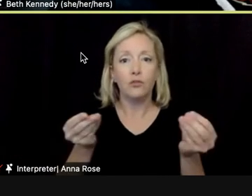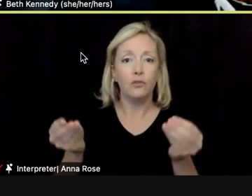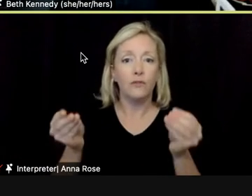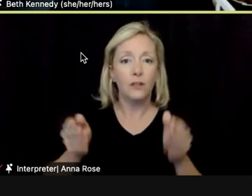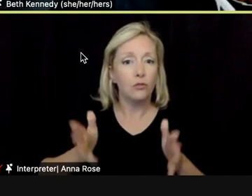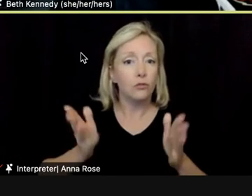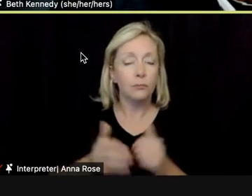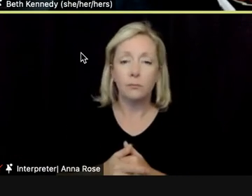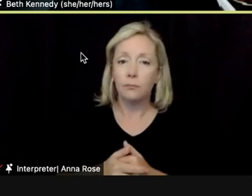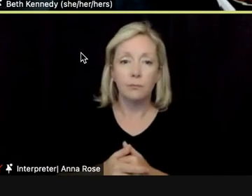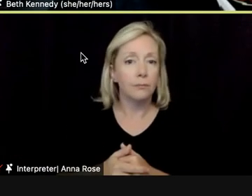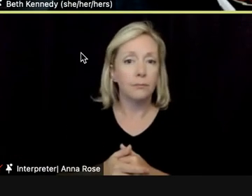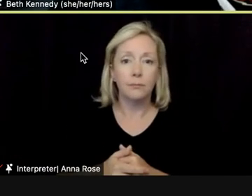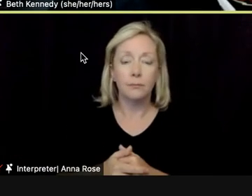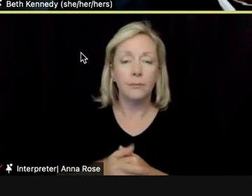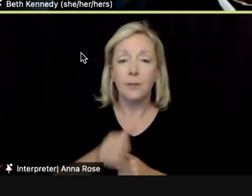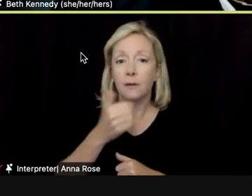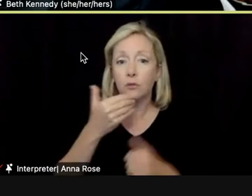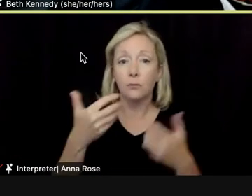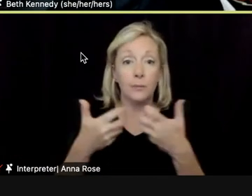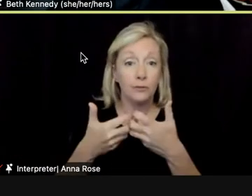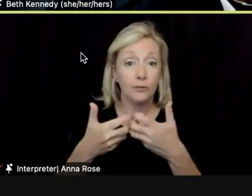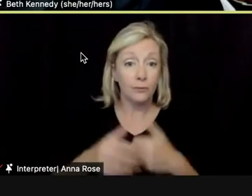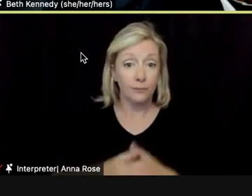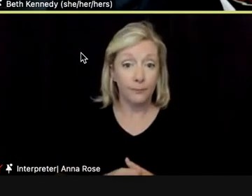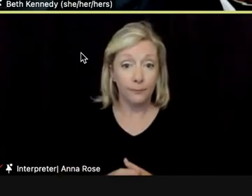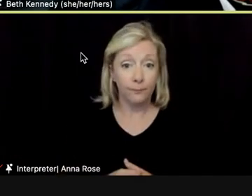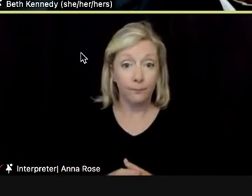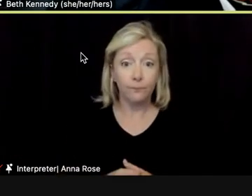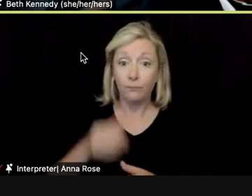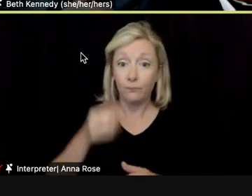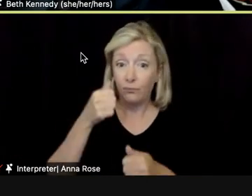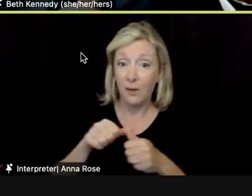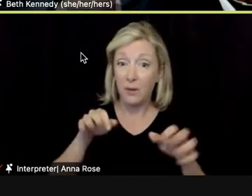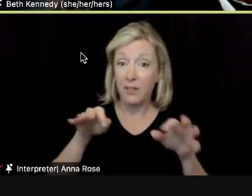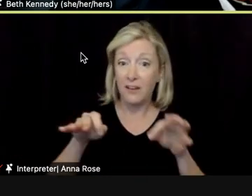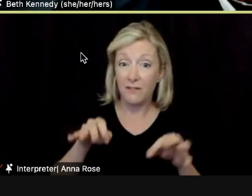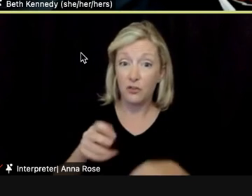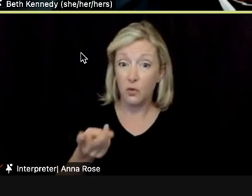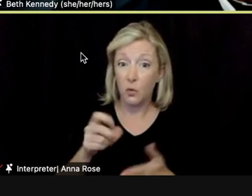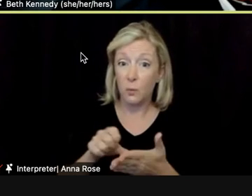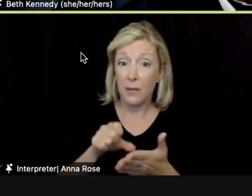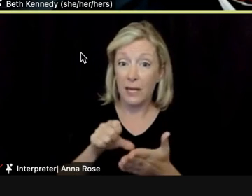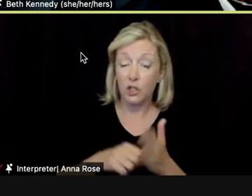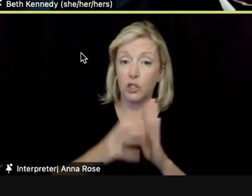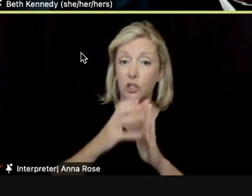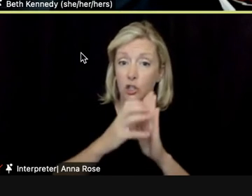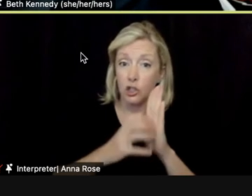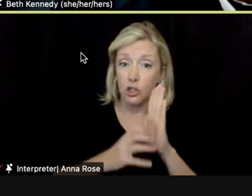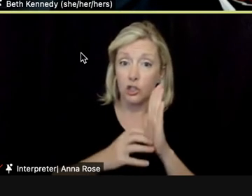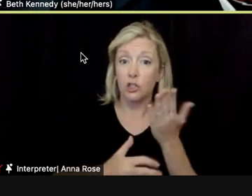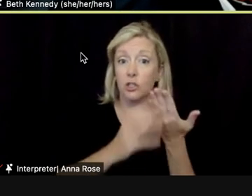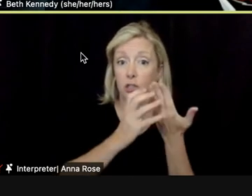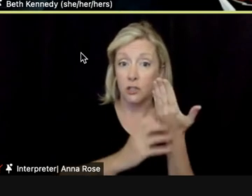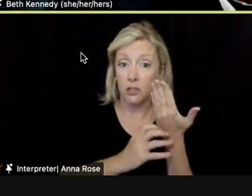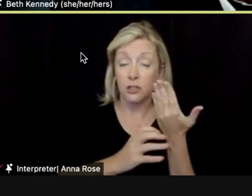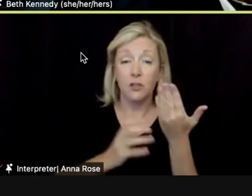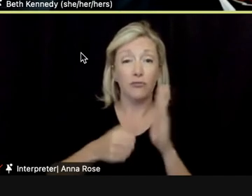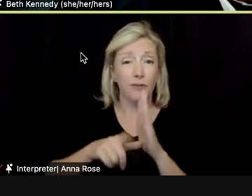them. Now, as I mentioned, the definition is 2 pages, so I'm not going to go over the whole thing now,